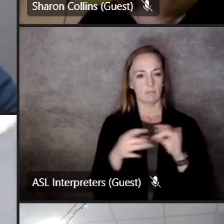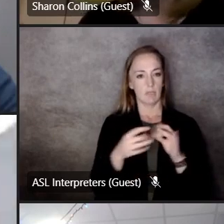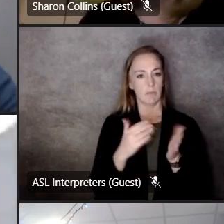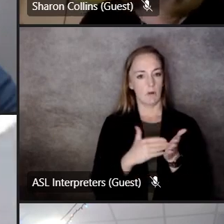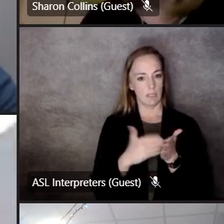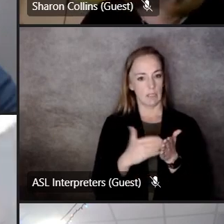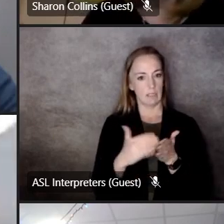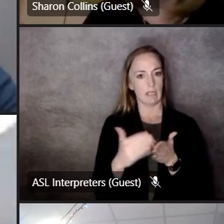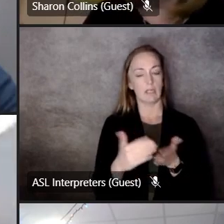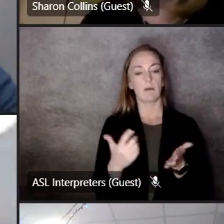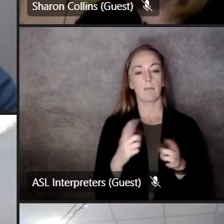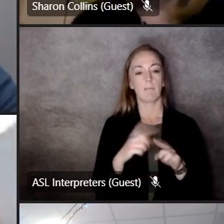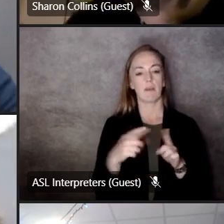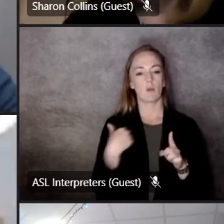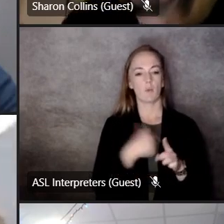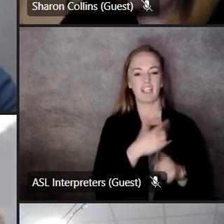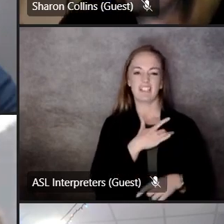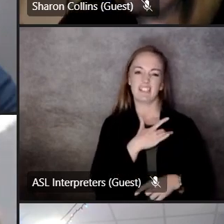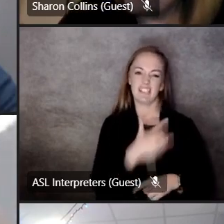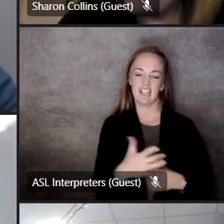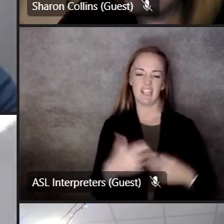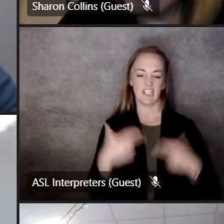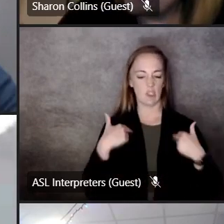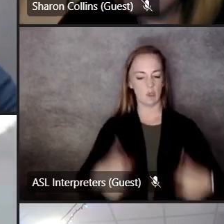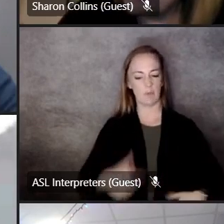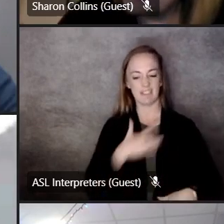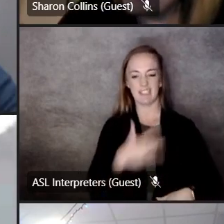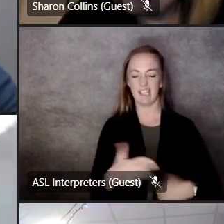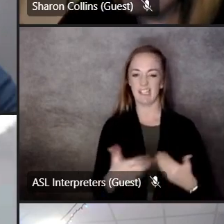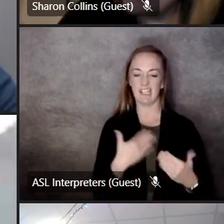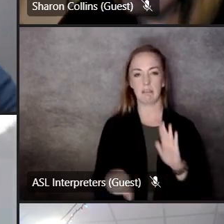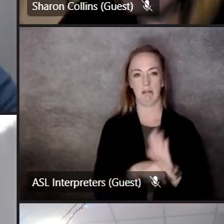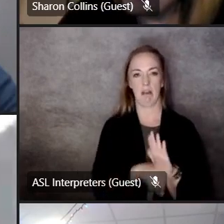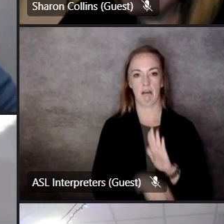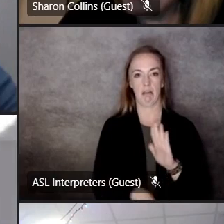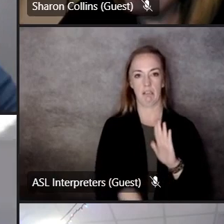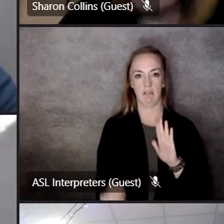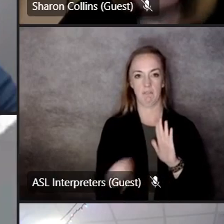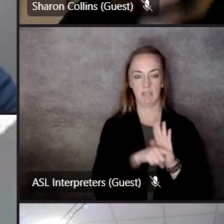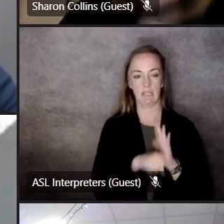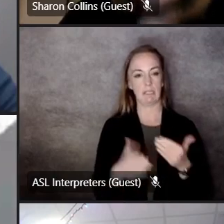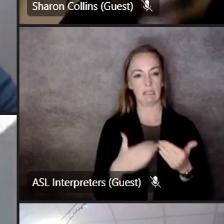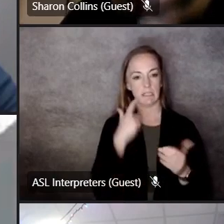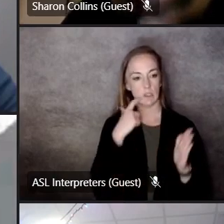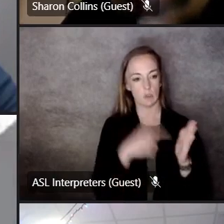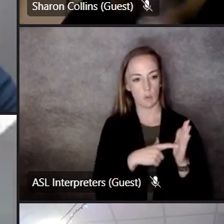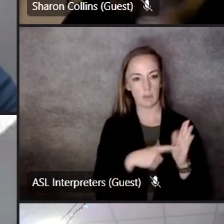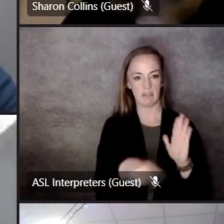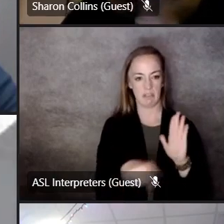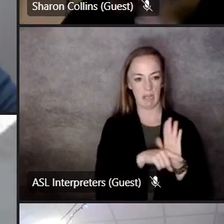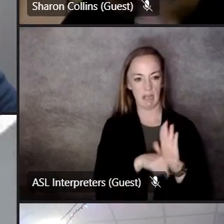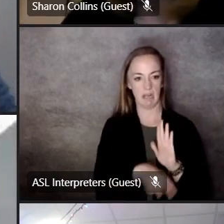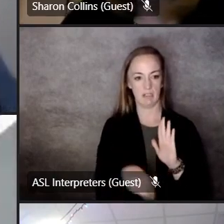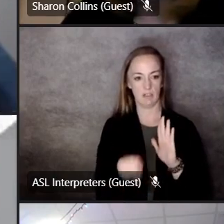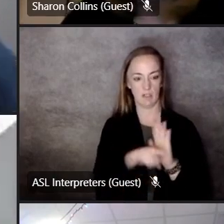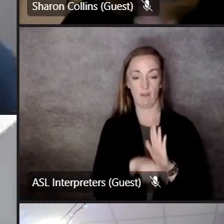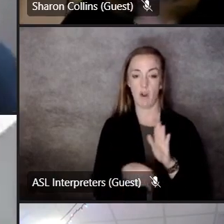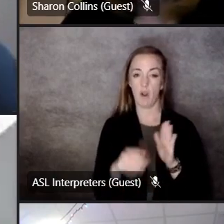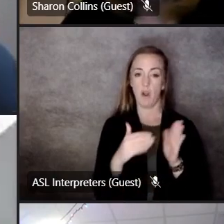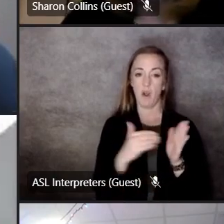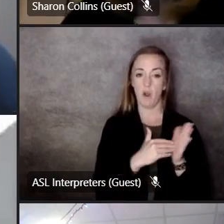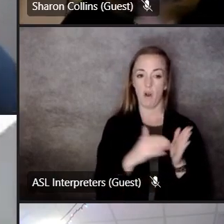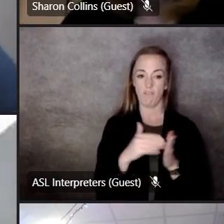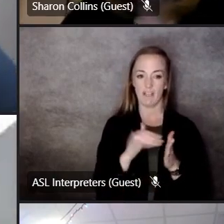for negativity. And it's so easy to latch on to the negativity that it often overshadows all